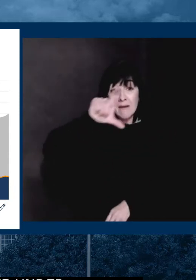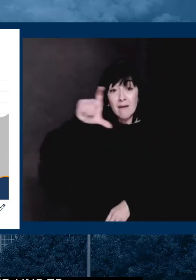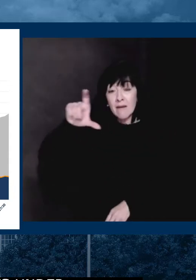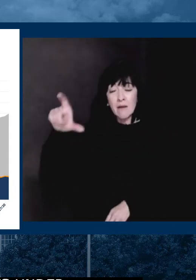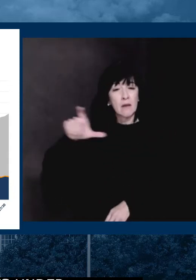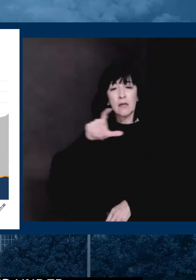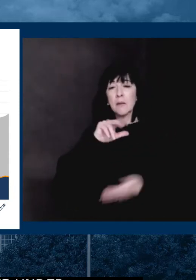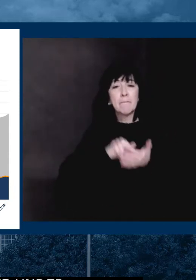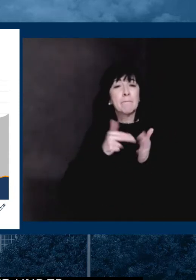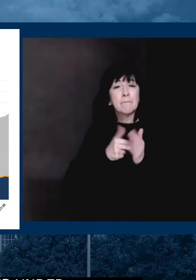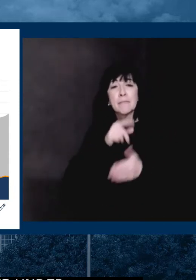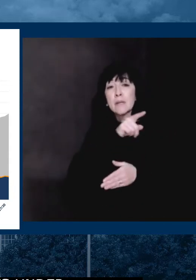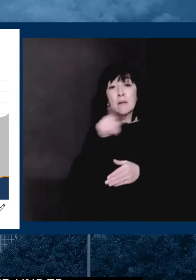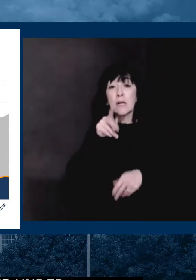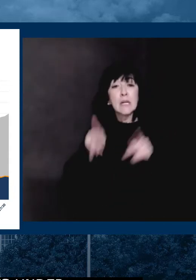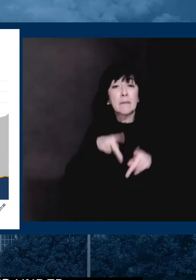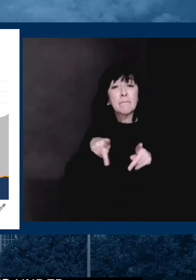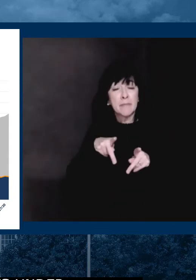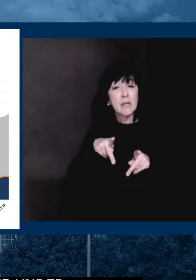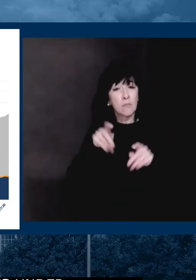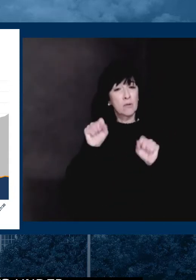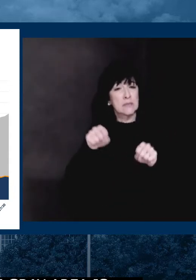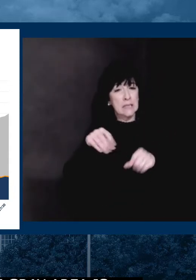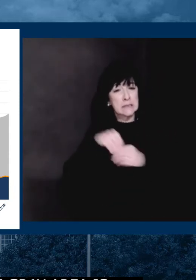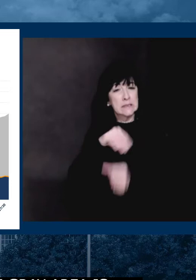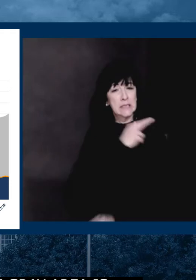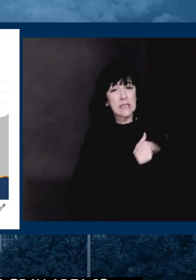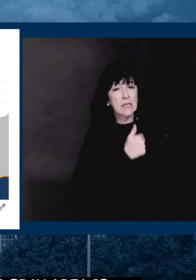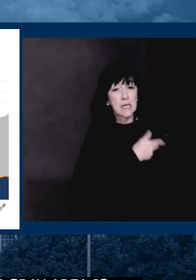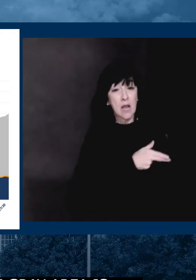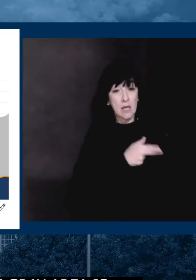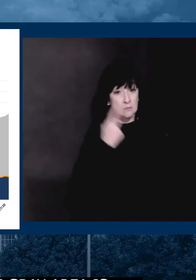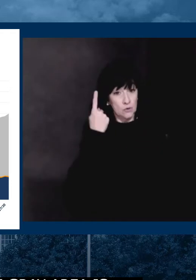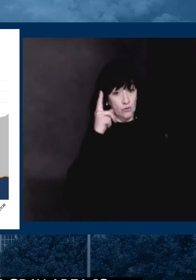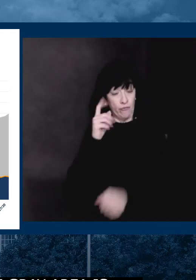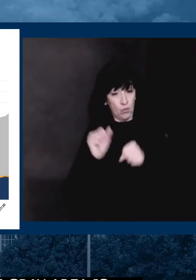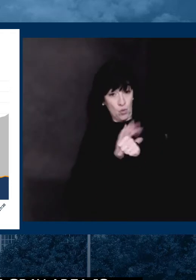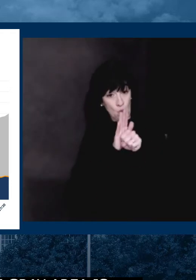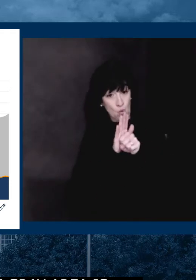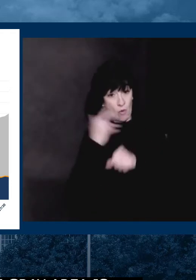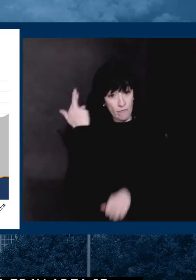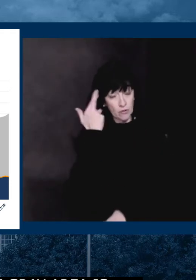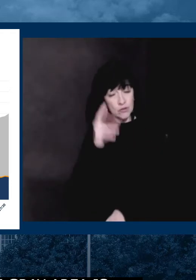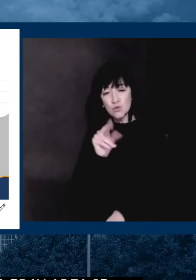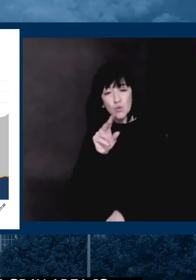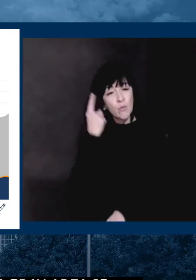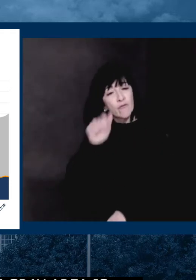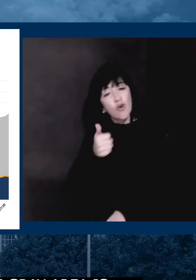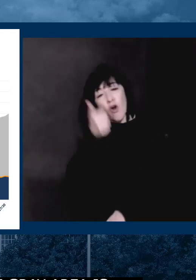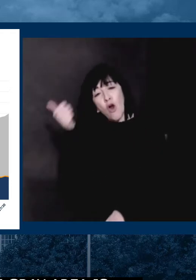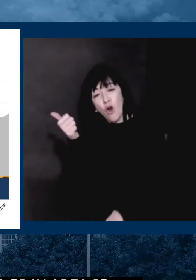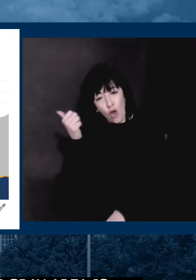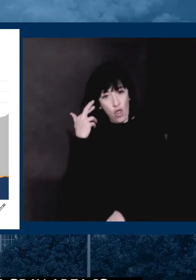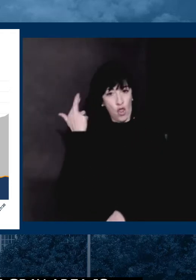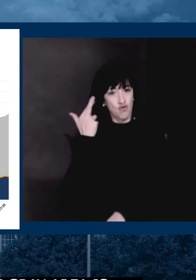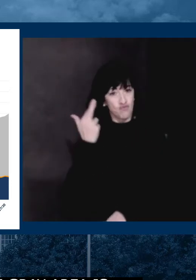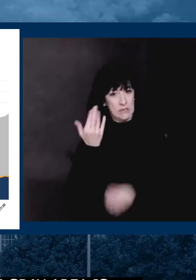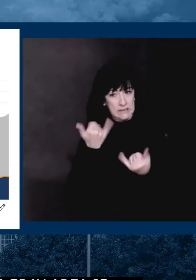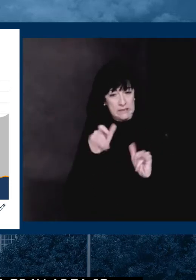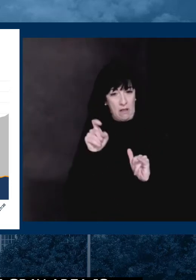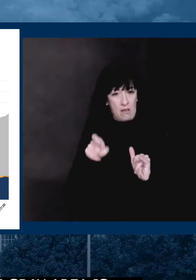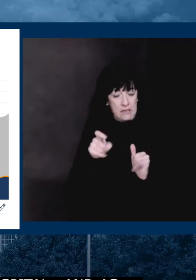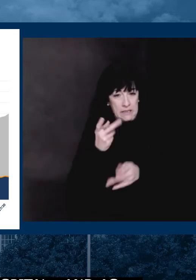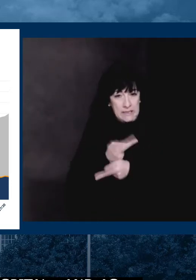the hospital system across the state. And as you see, our high water mark was in early December after kind of that